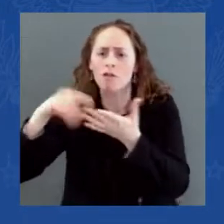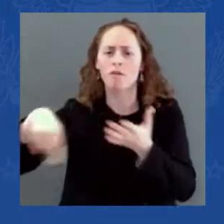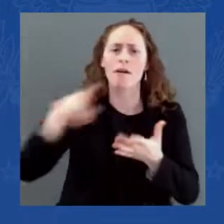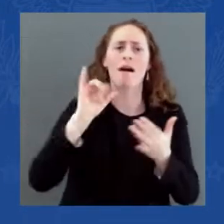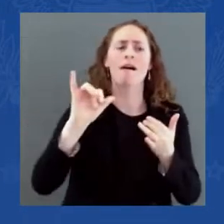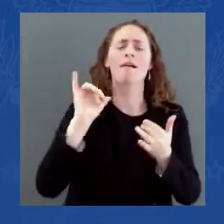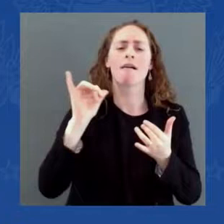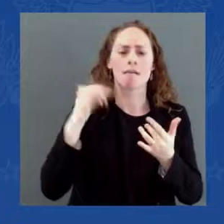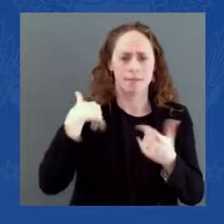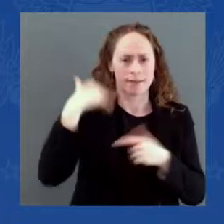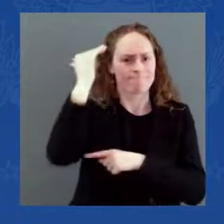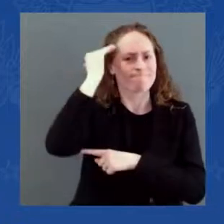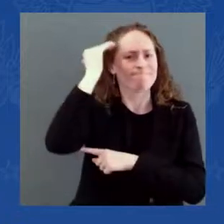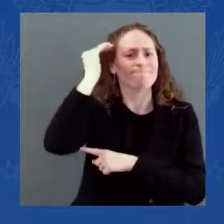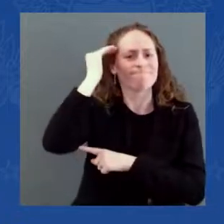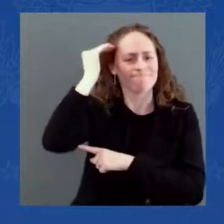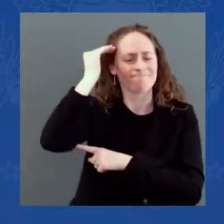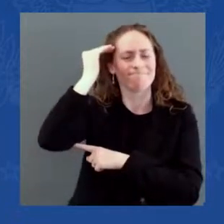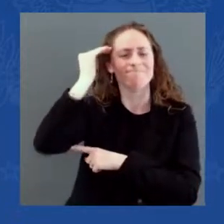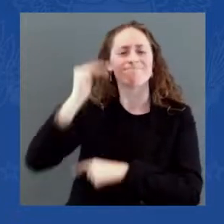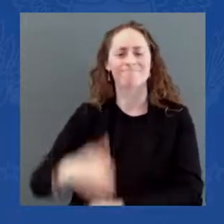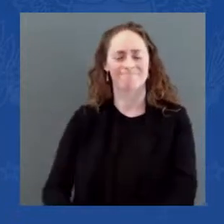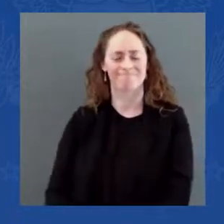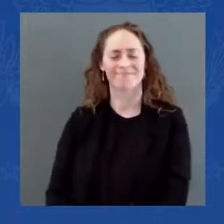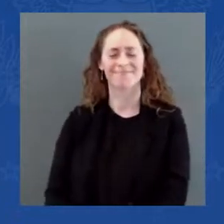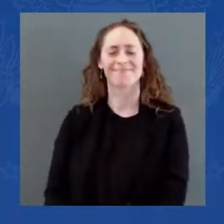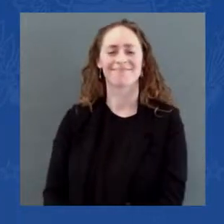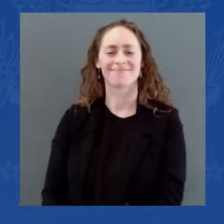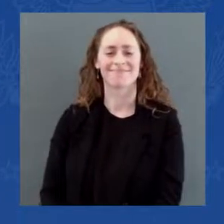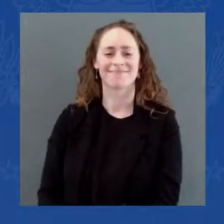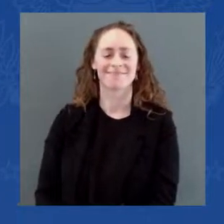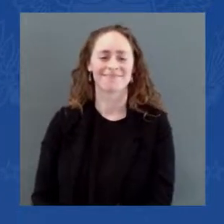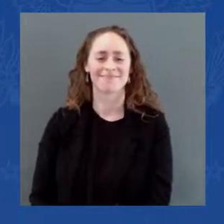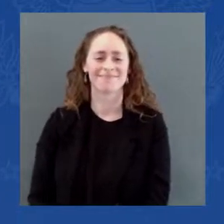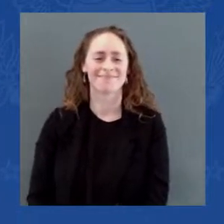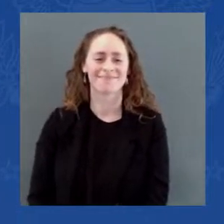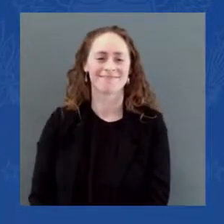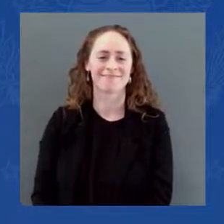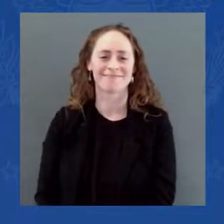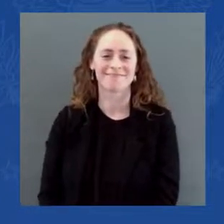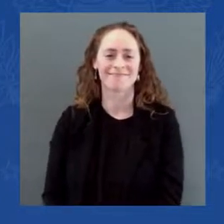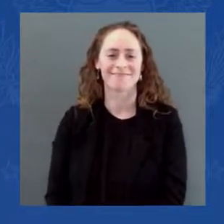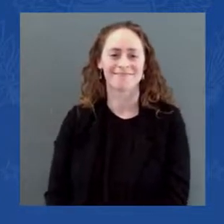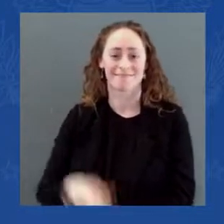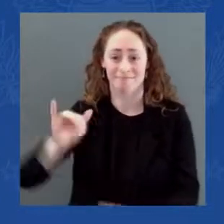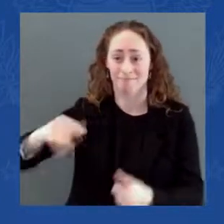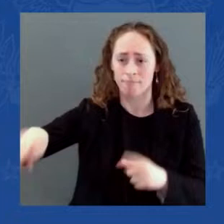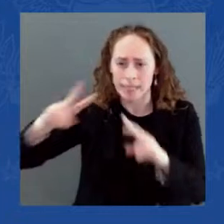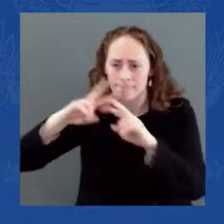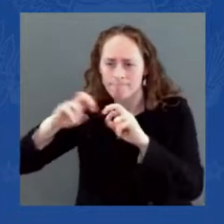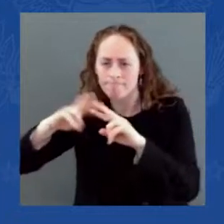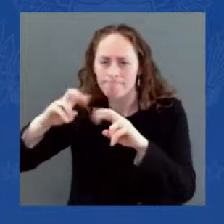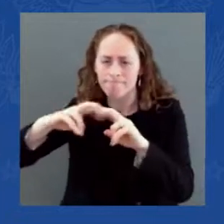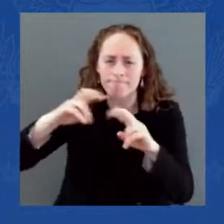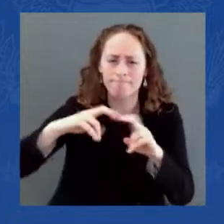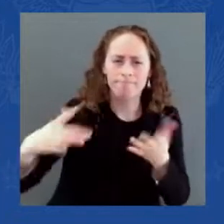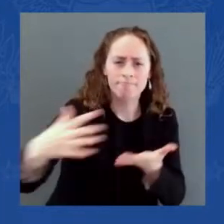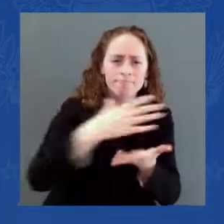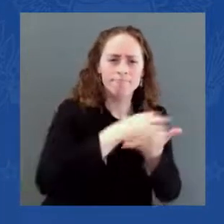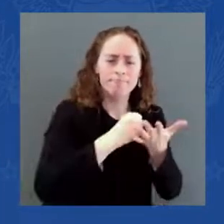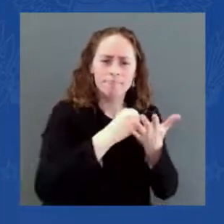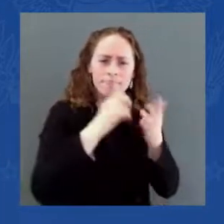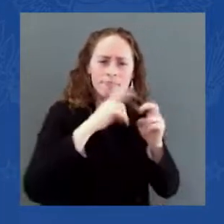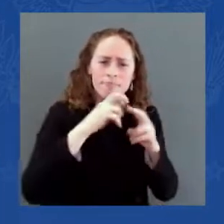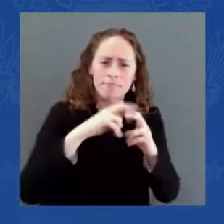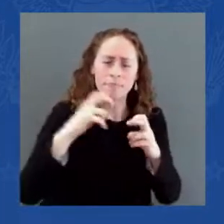the Omicron variant, just that we have just two cases reported here in the United States. But